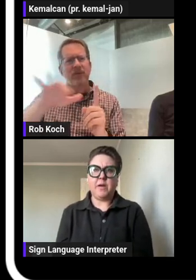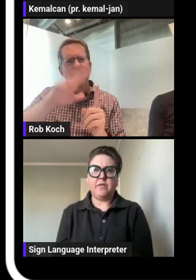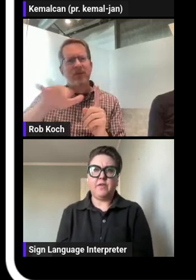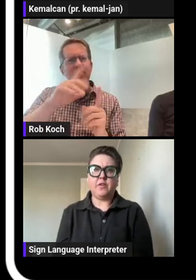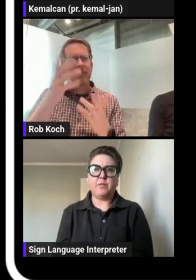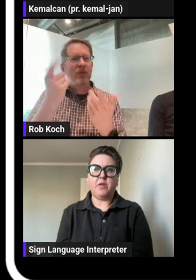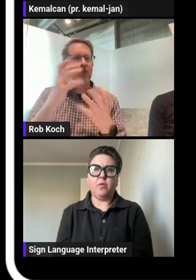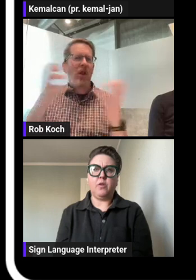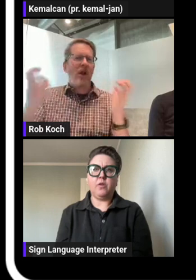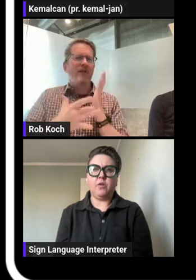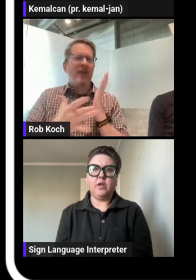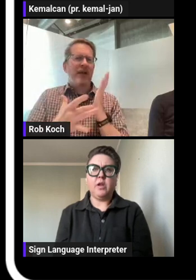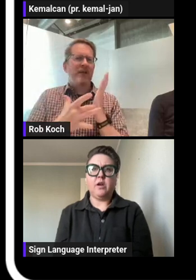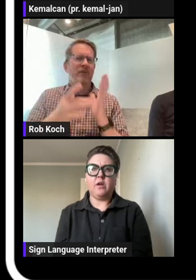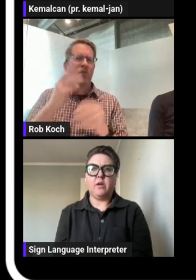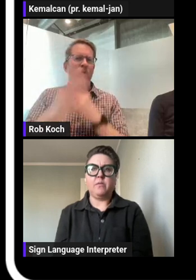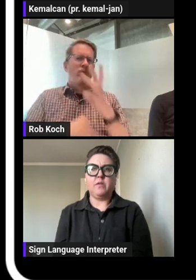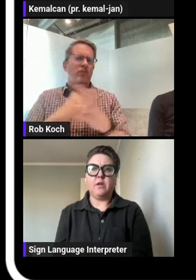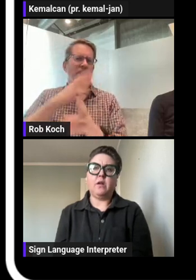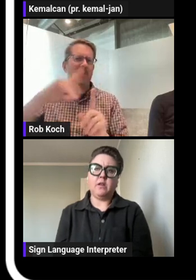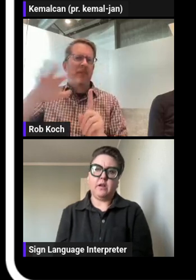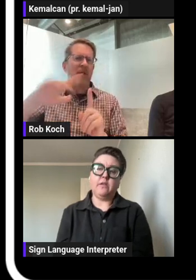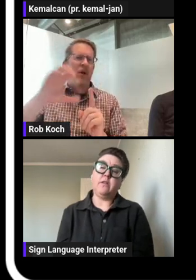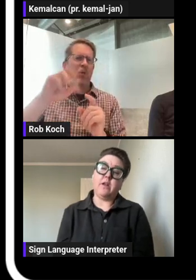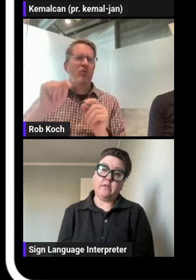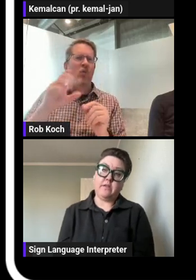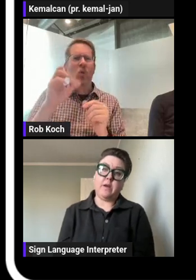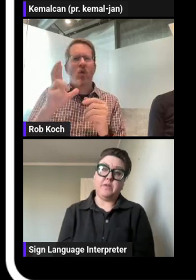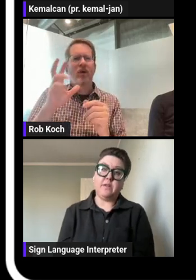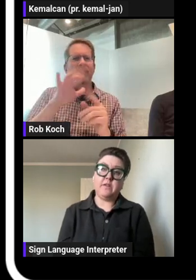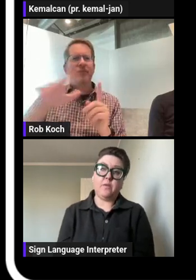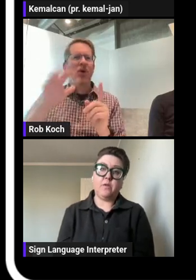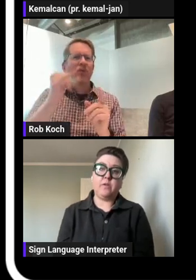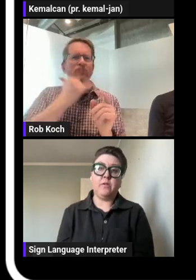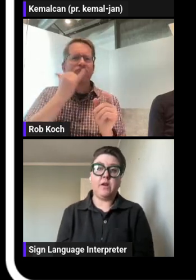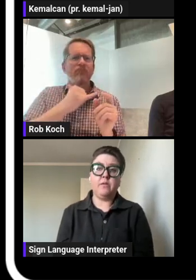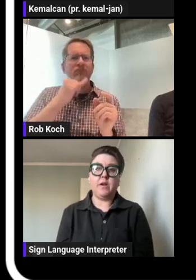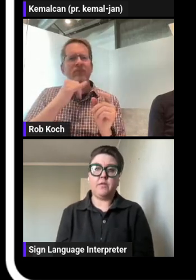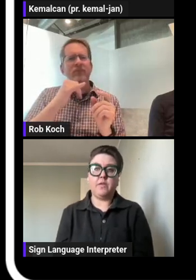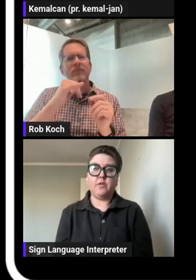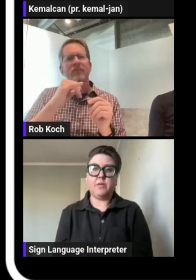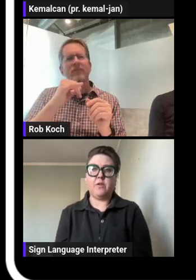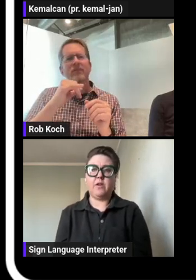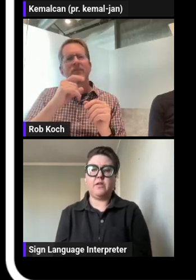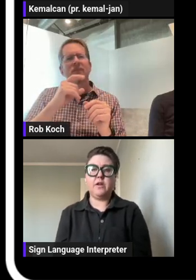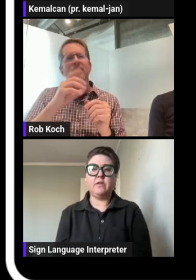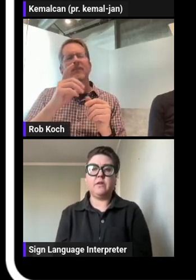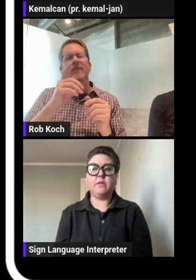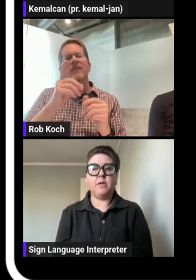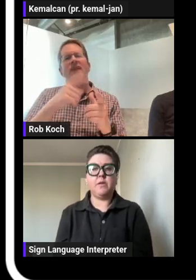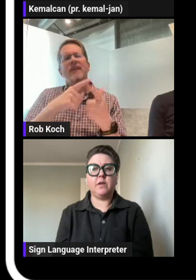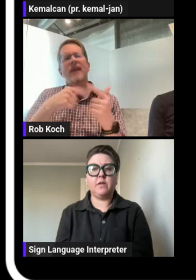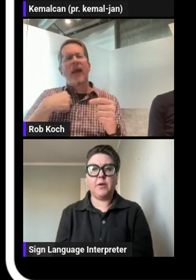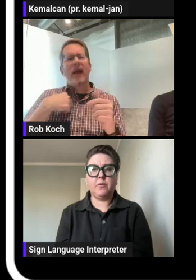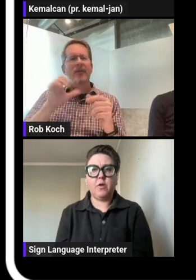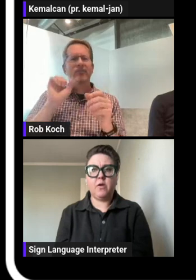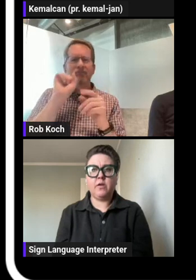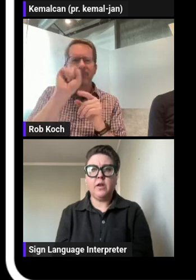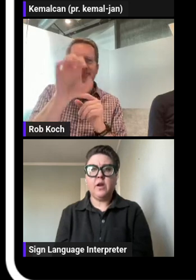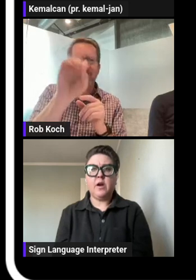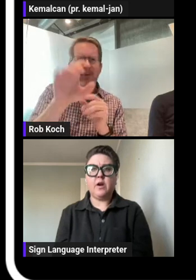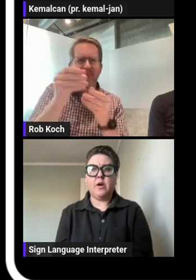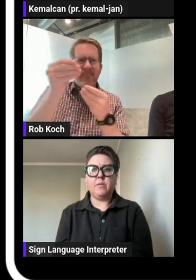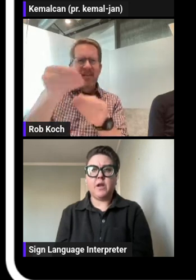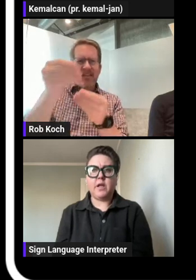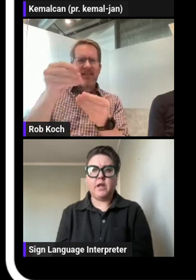interpreters that might fingerspell a word. That a lot of this happens in the tech world, right? We have to fingerspell a lot of things, and sometimes it gets spelled